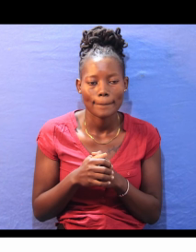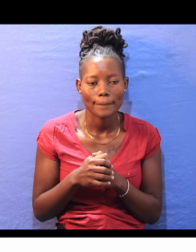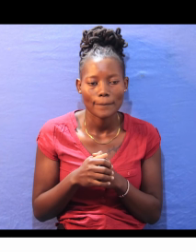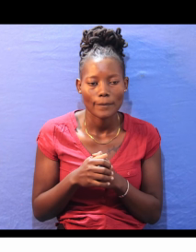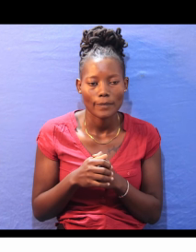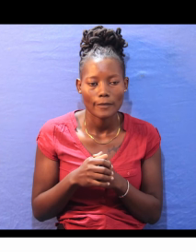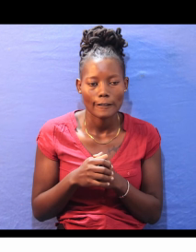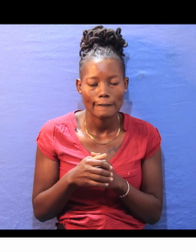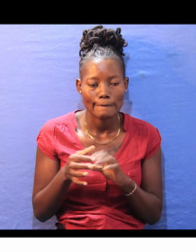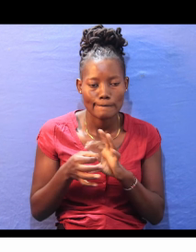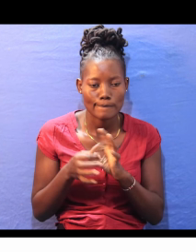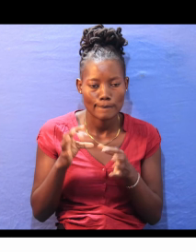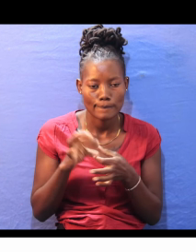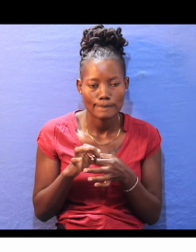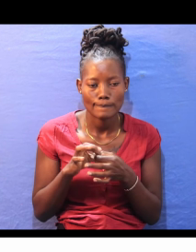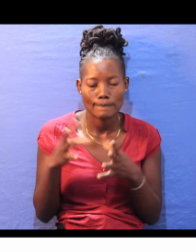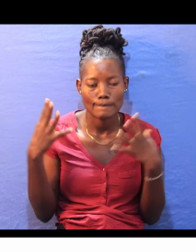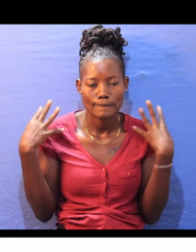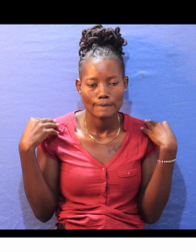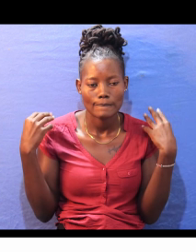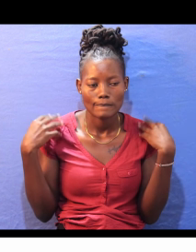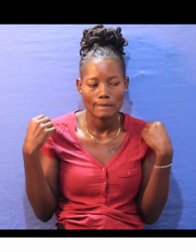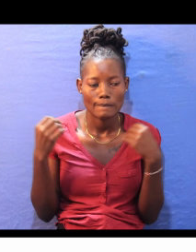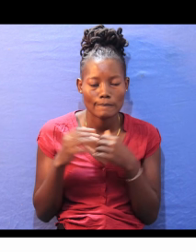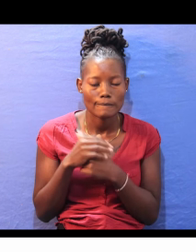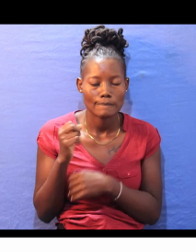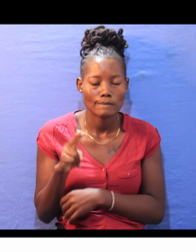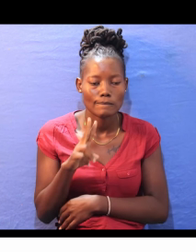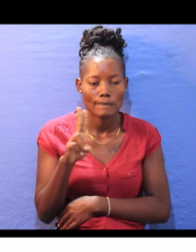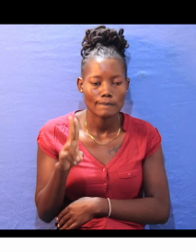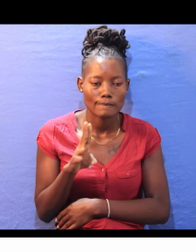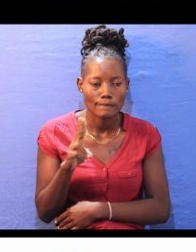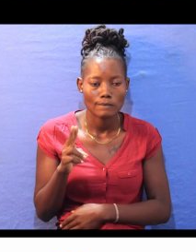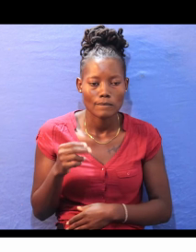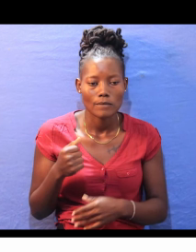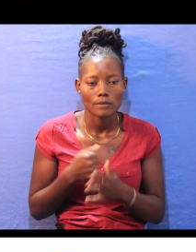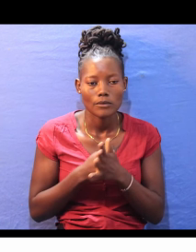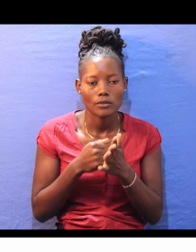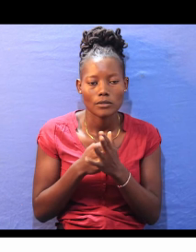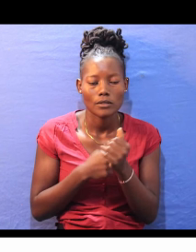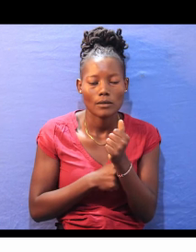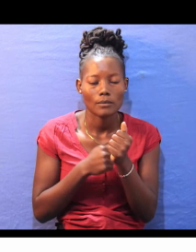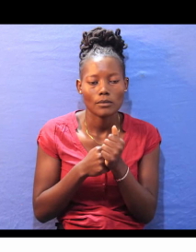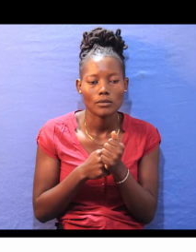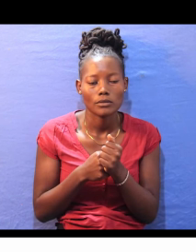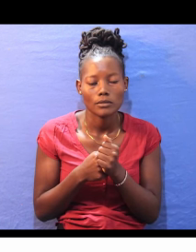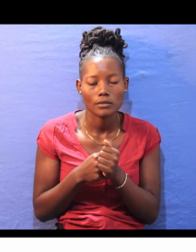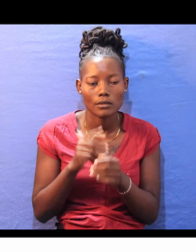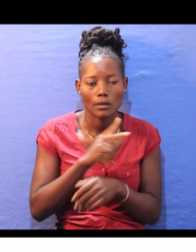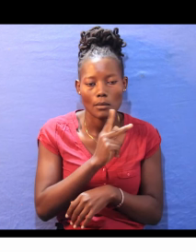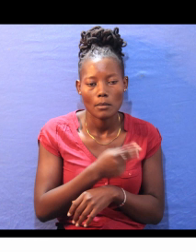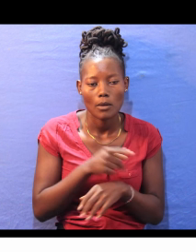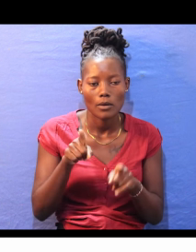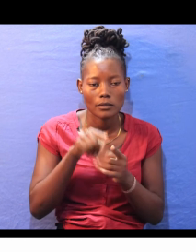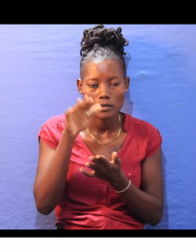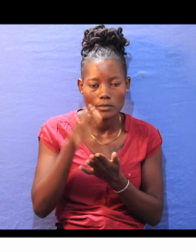The Olympic movements and multi-joint exercises, we continue to use them to support basic strength and power and to